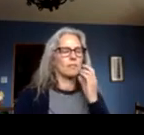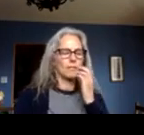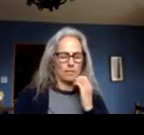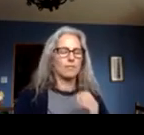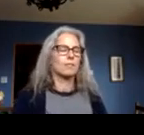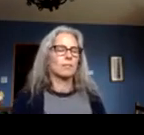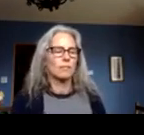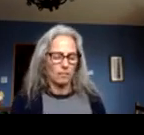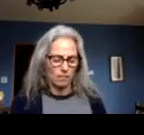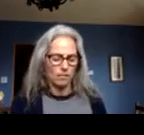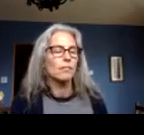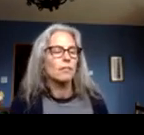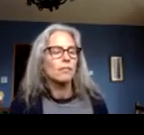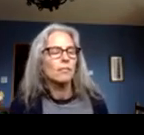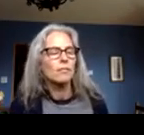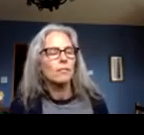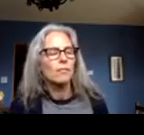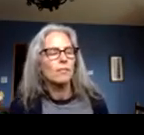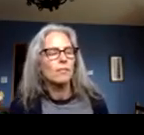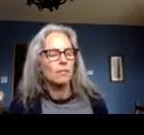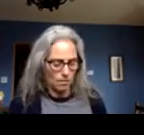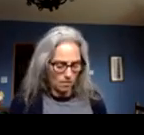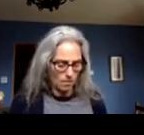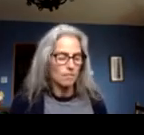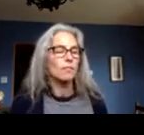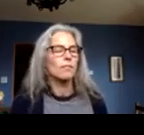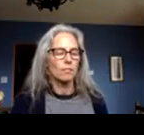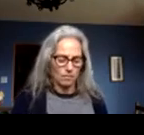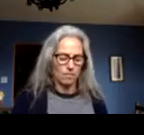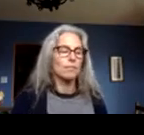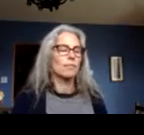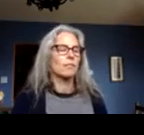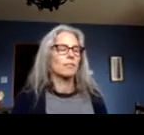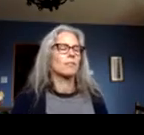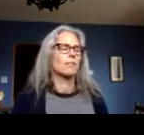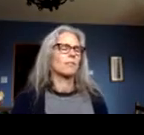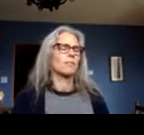to have students, look at one student's paper all together and talk about it and do different things with